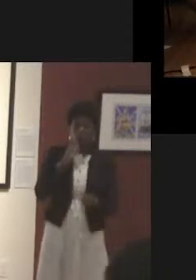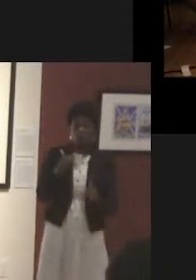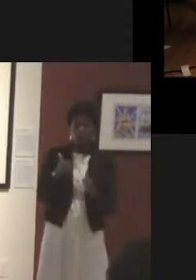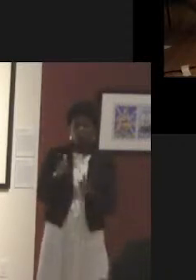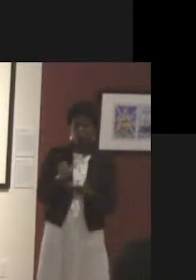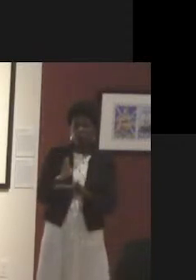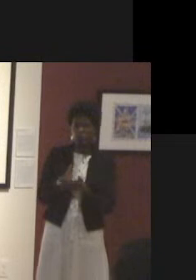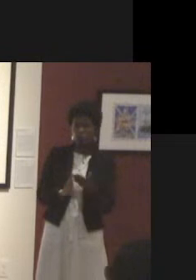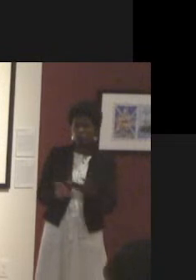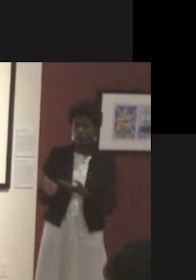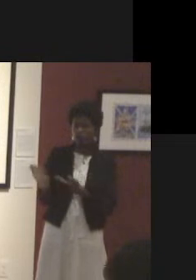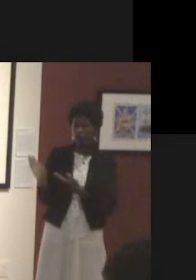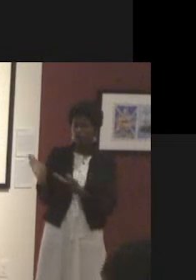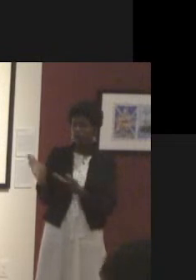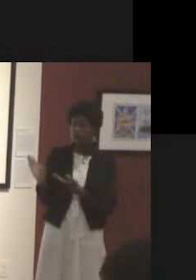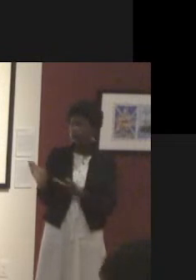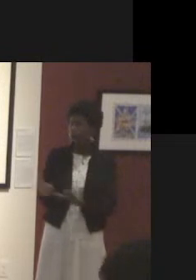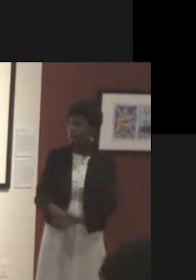this performance.